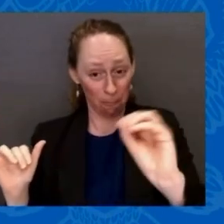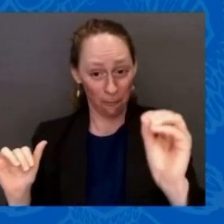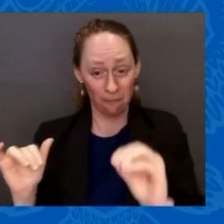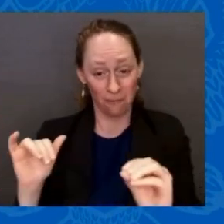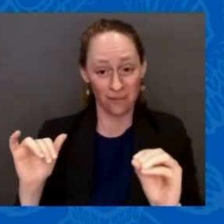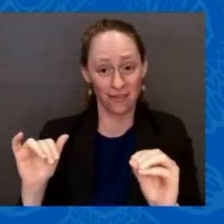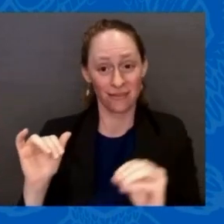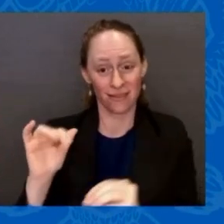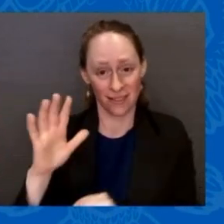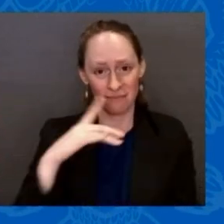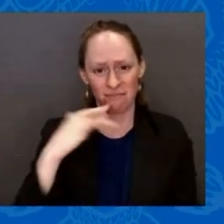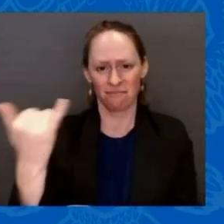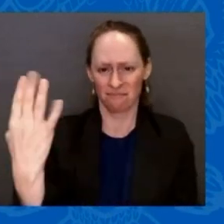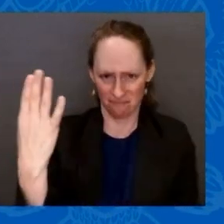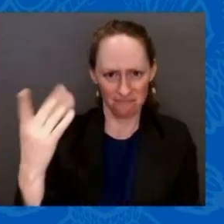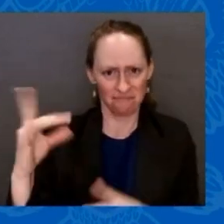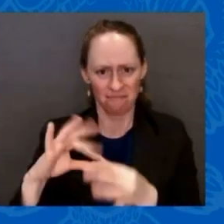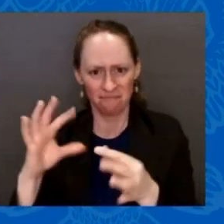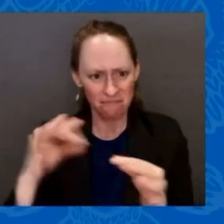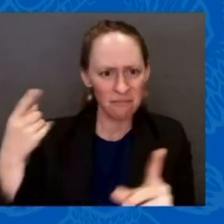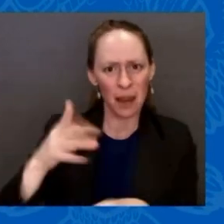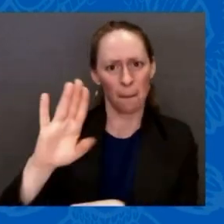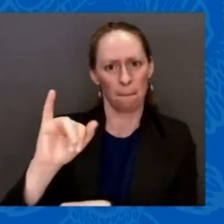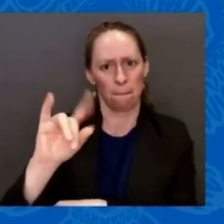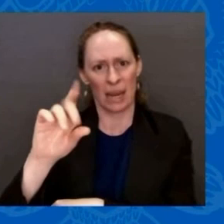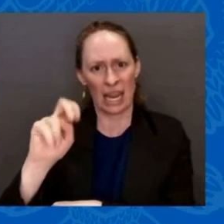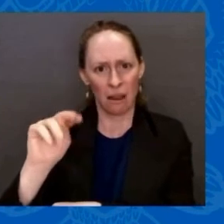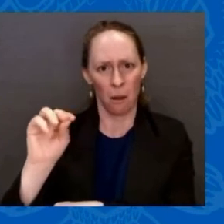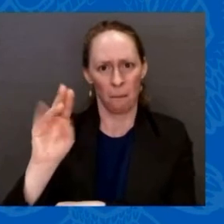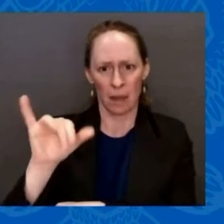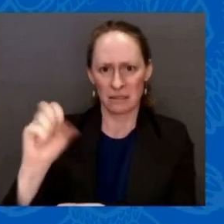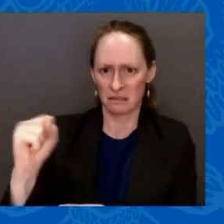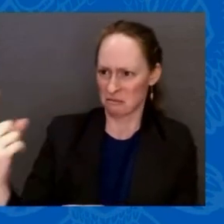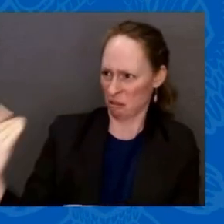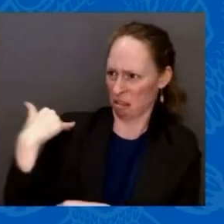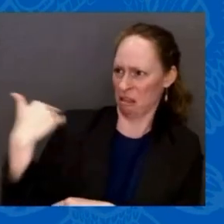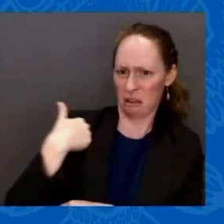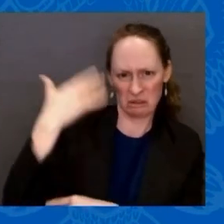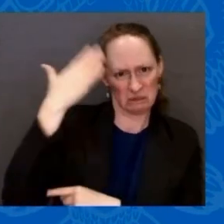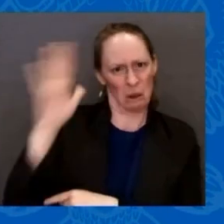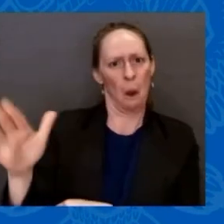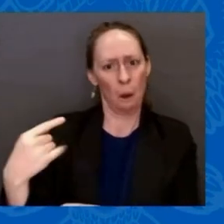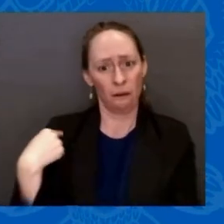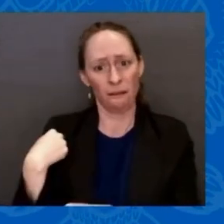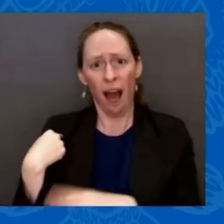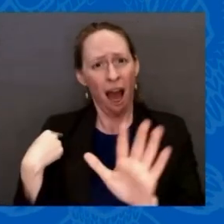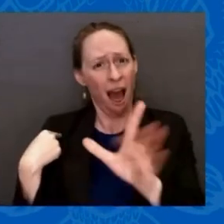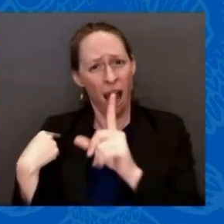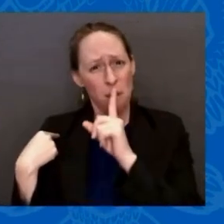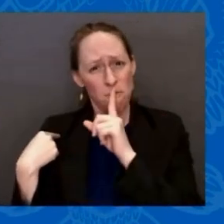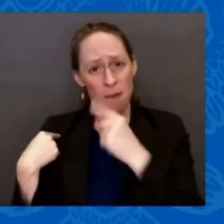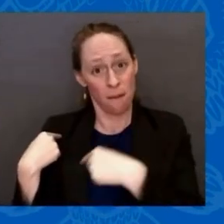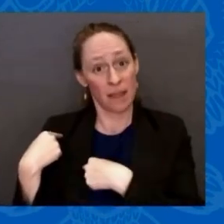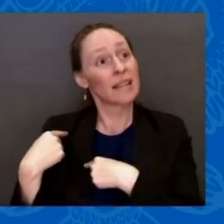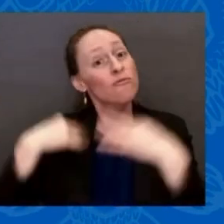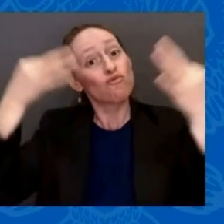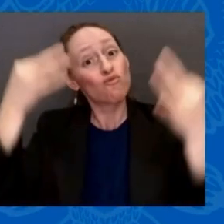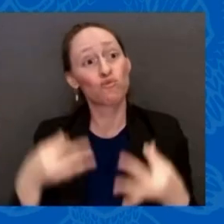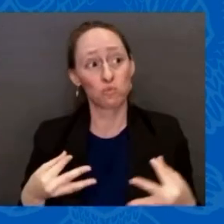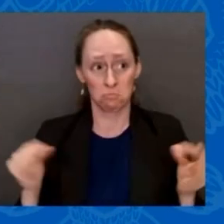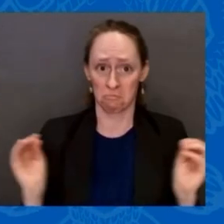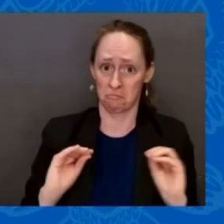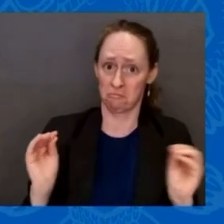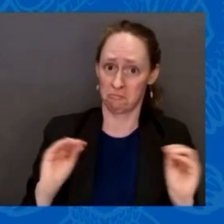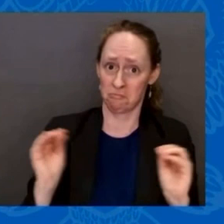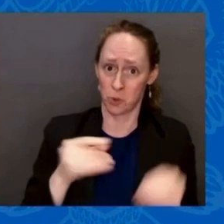Bidenomics a long time ago, you said you didn't know what it was. I said, I didn't name it Bidenomics. I didn't realize the Economist and the Wall Street Journal did. But